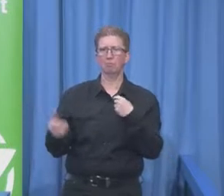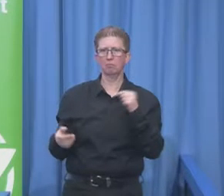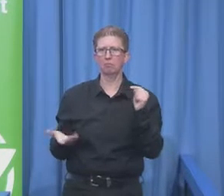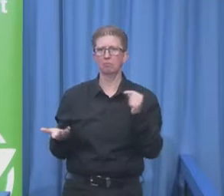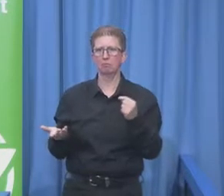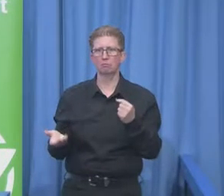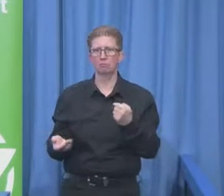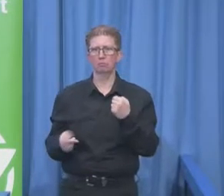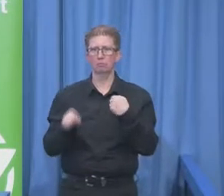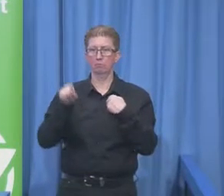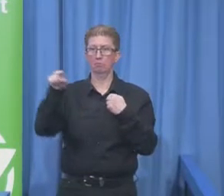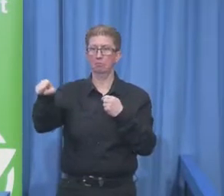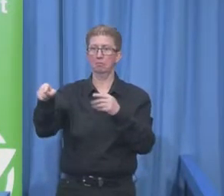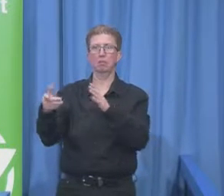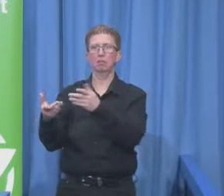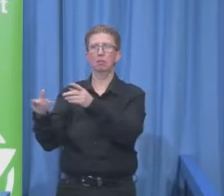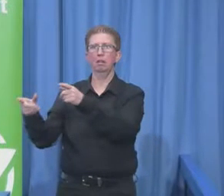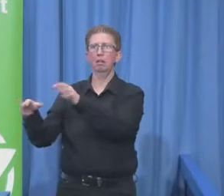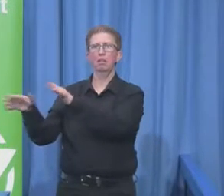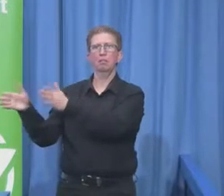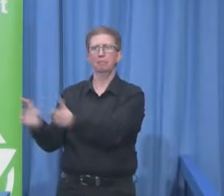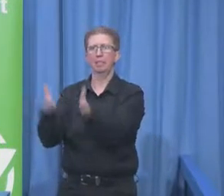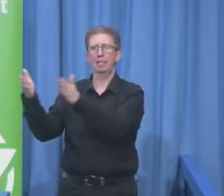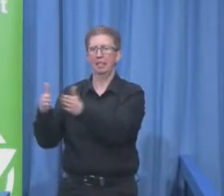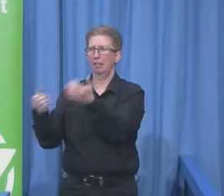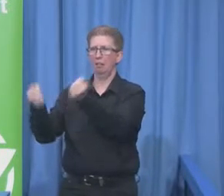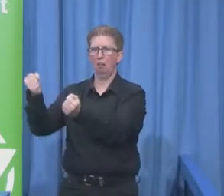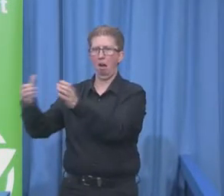car. I think that makes sense.